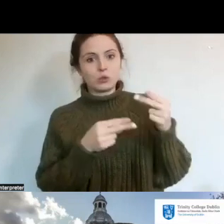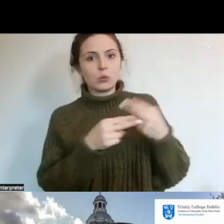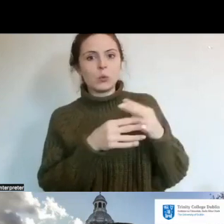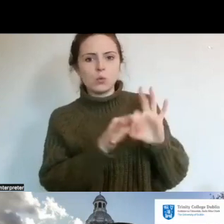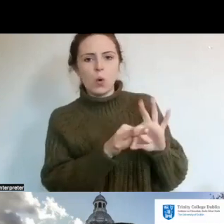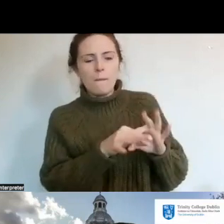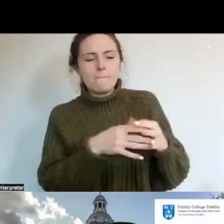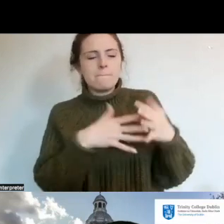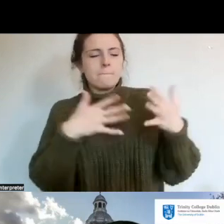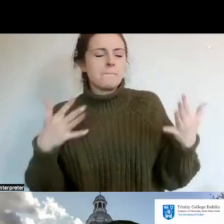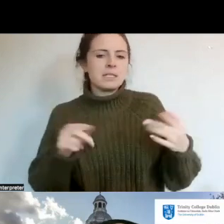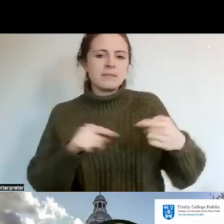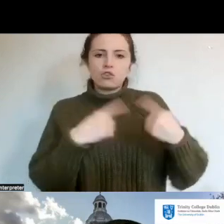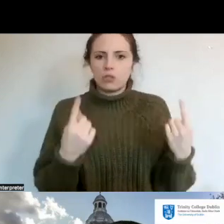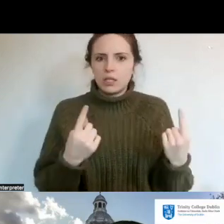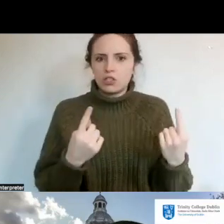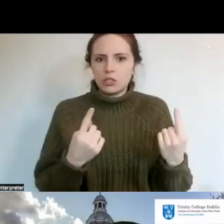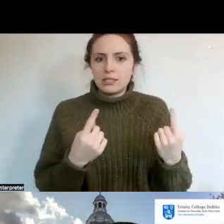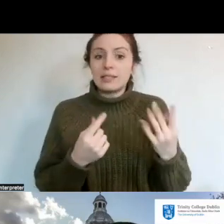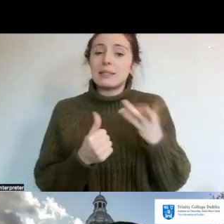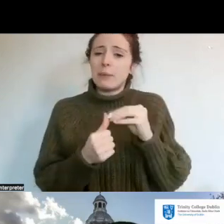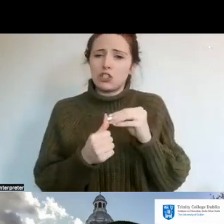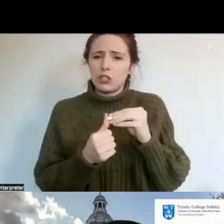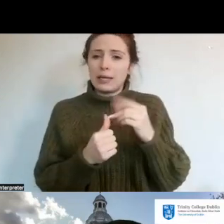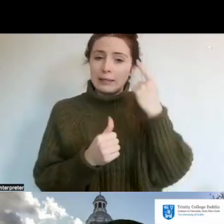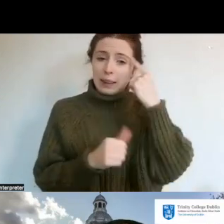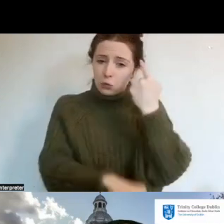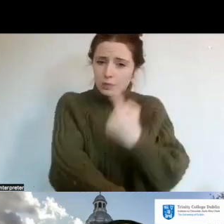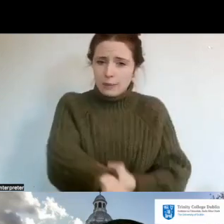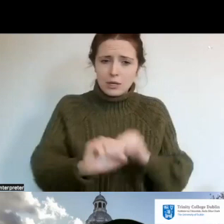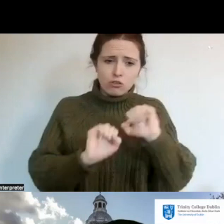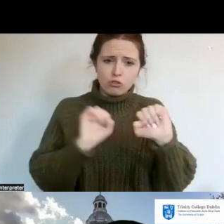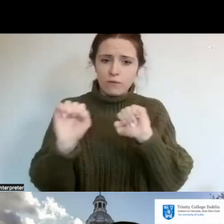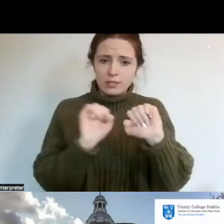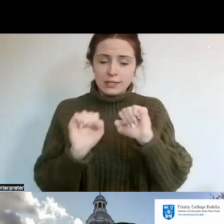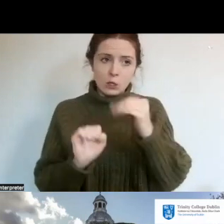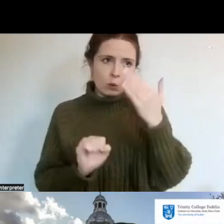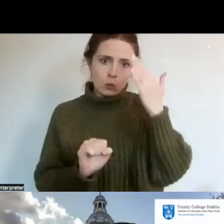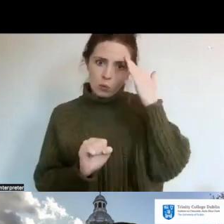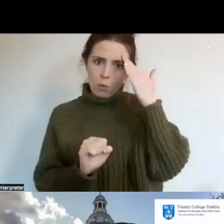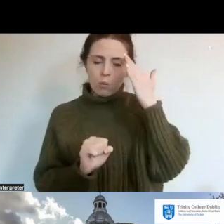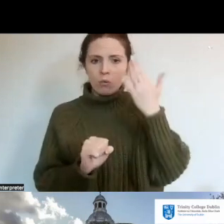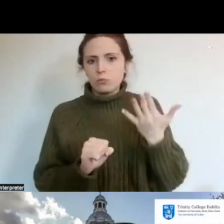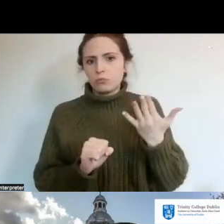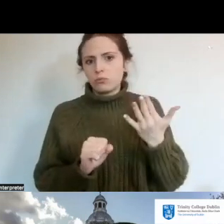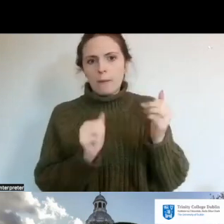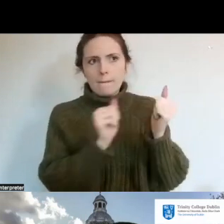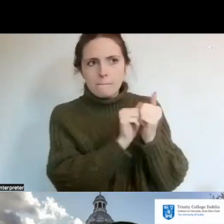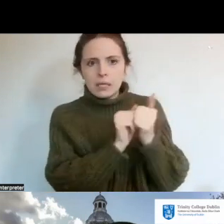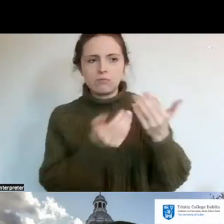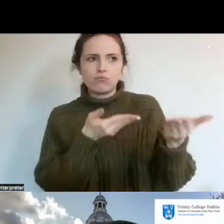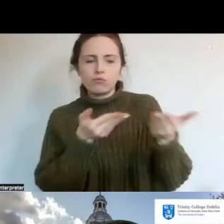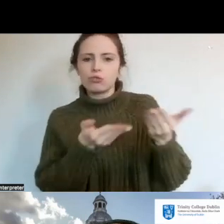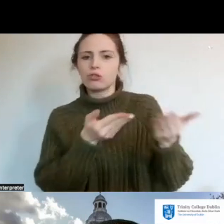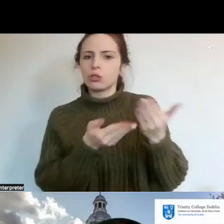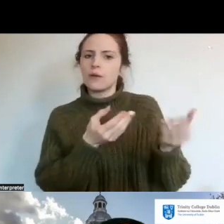there were significant challenges within intellectual disability services as well. And we heard about those during our meetings and our